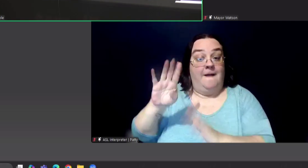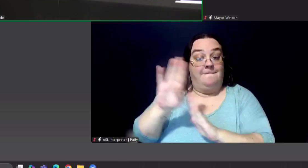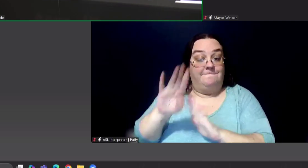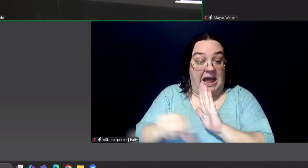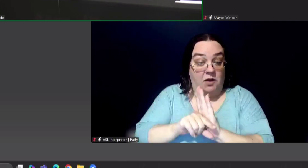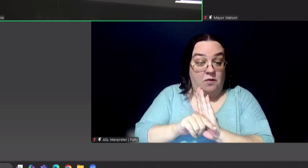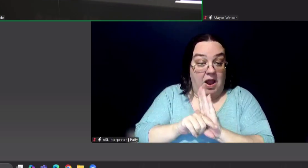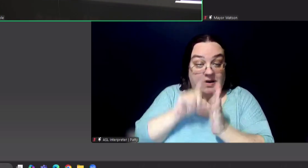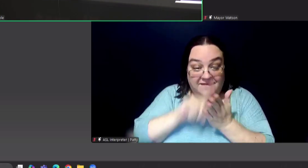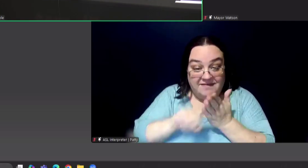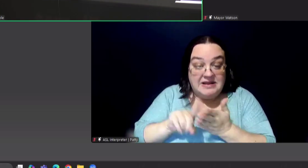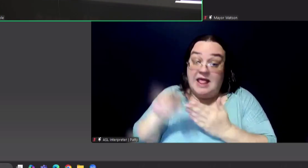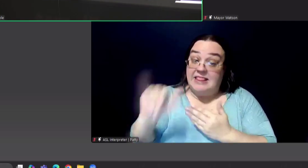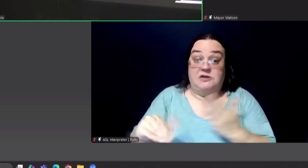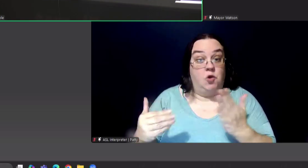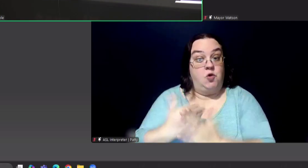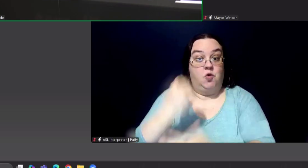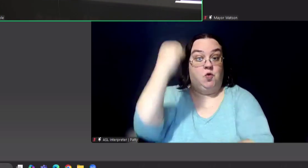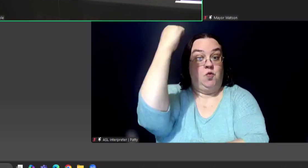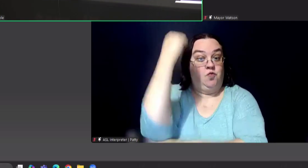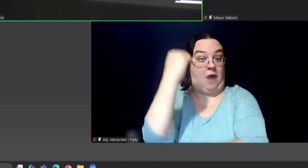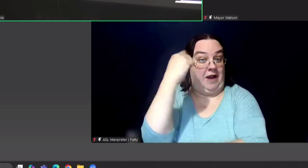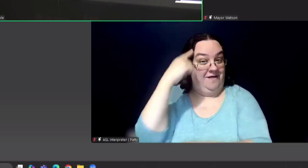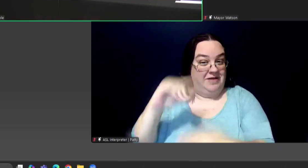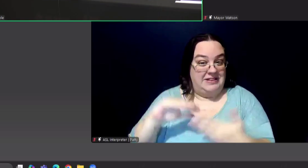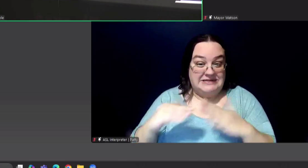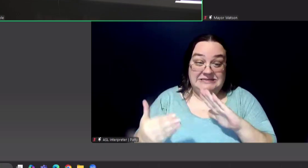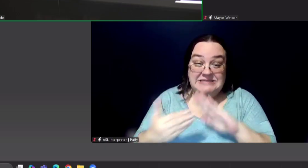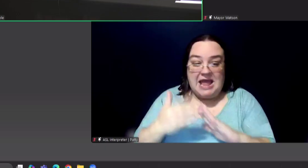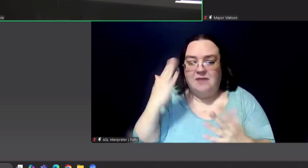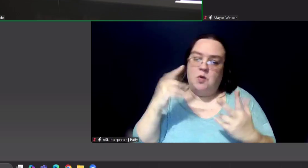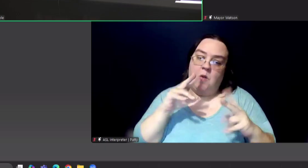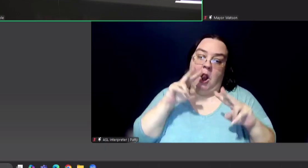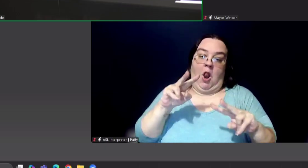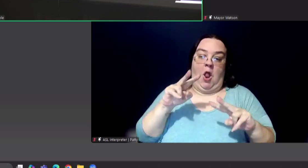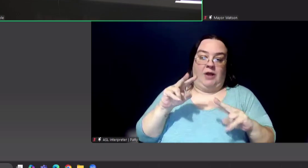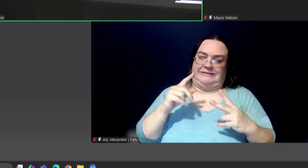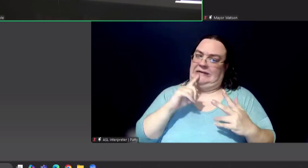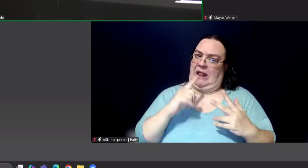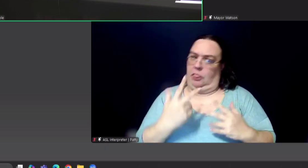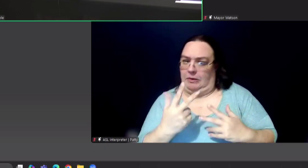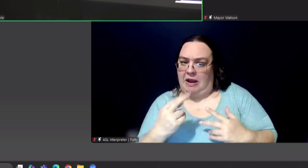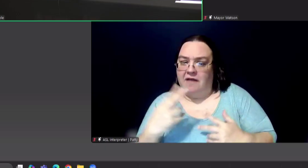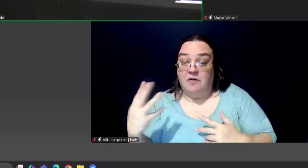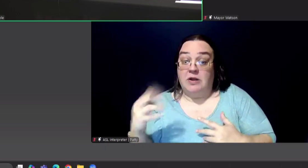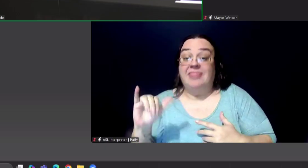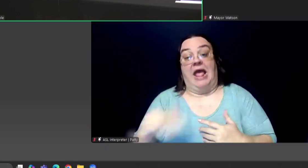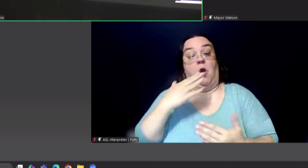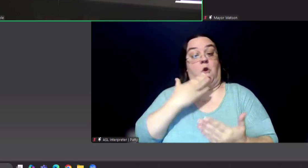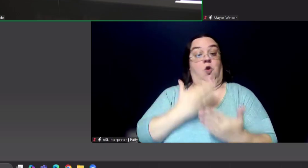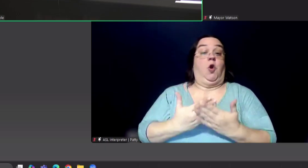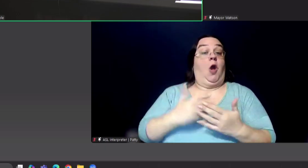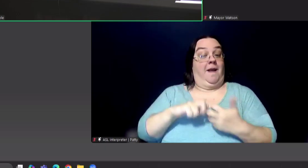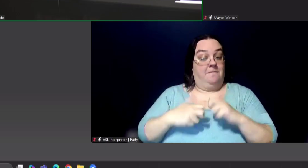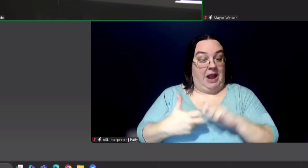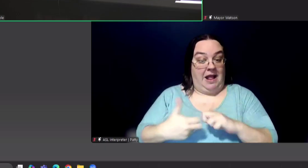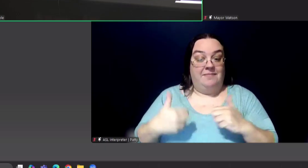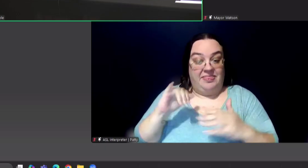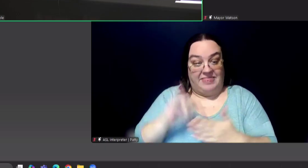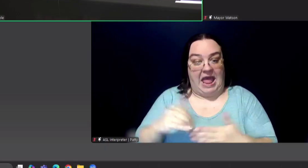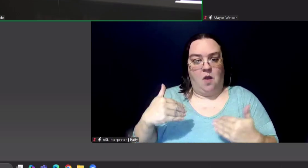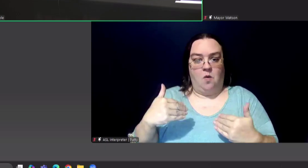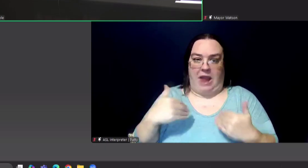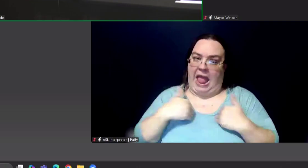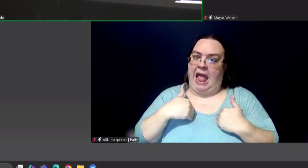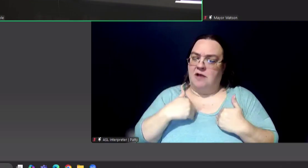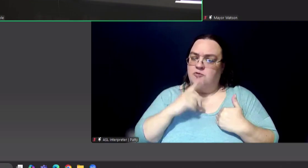because typically we're looking at 3 or 4. So it's a good problem to have that we can be particularly selective and